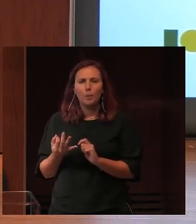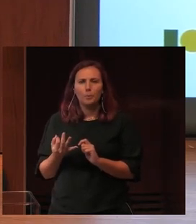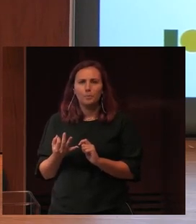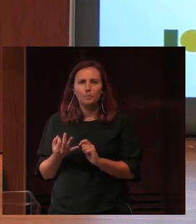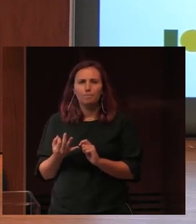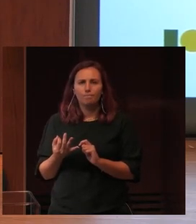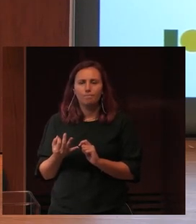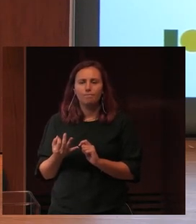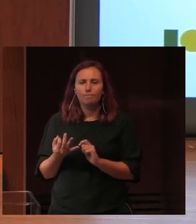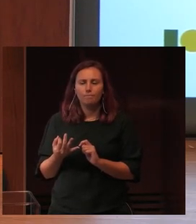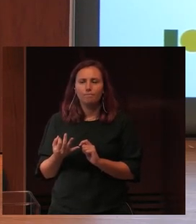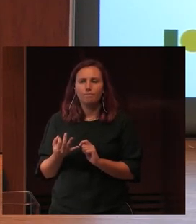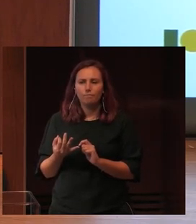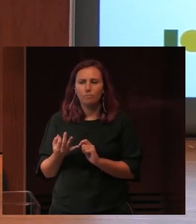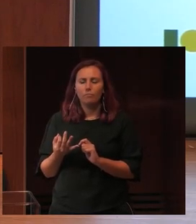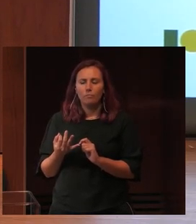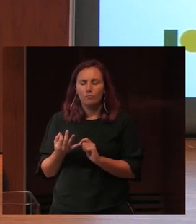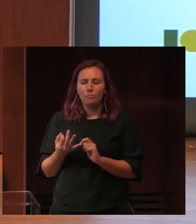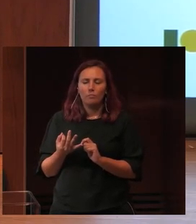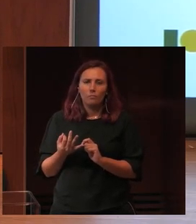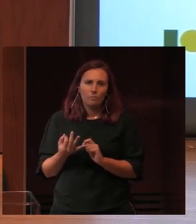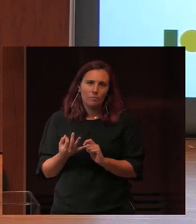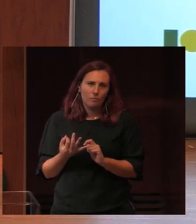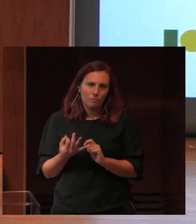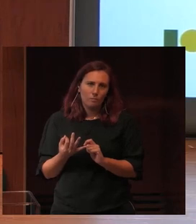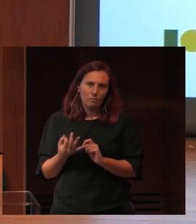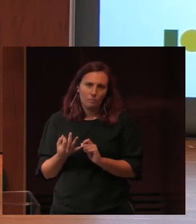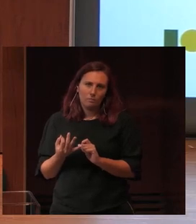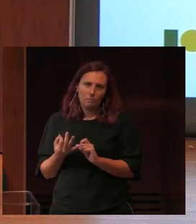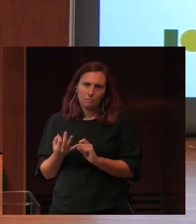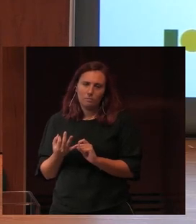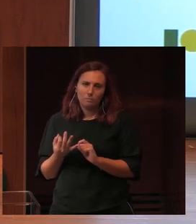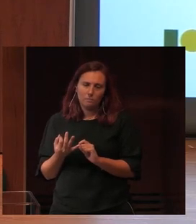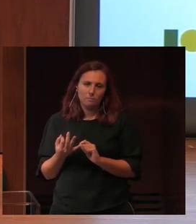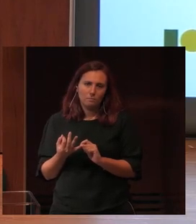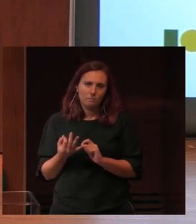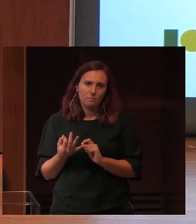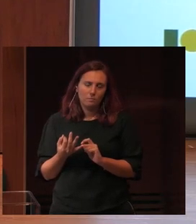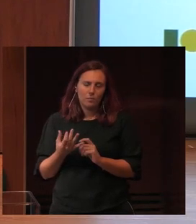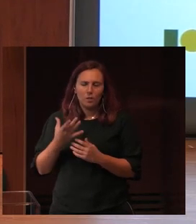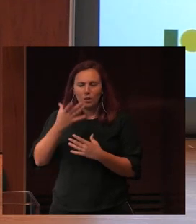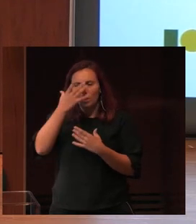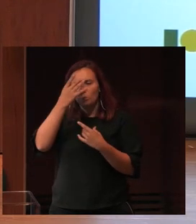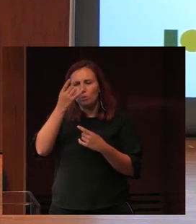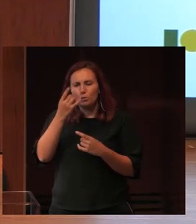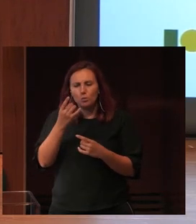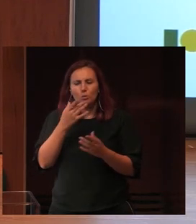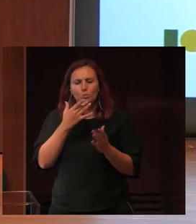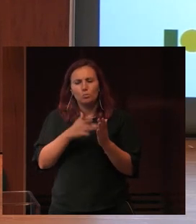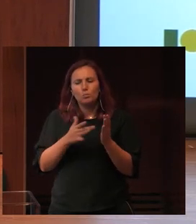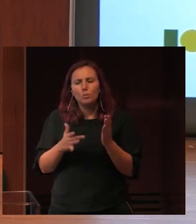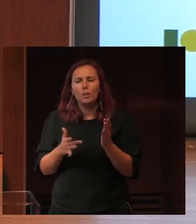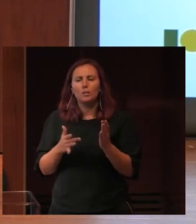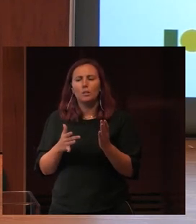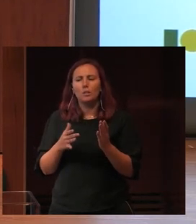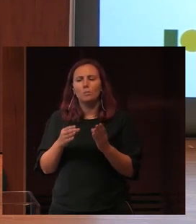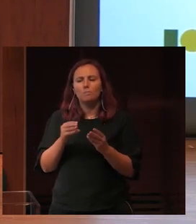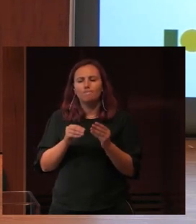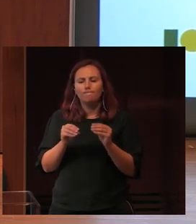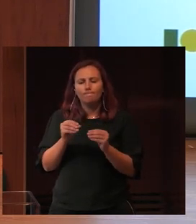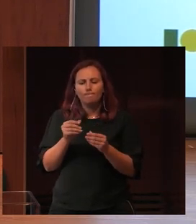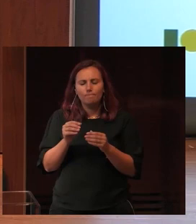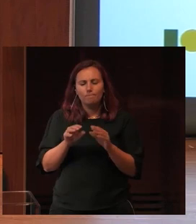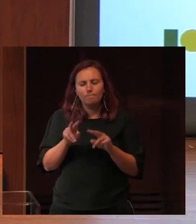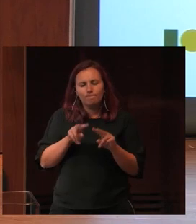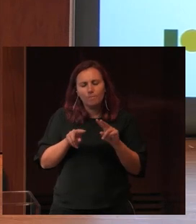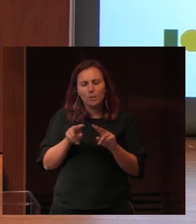the role of the teachers, librarians. It happens. Why do you think it's